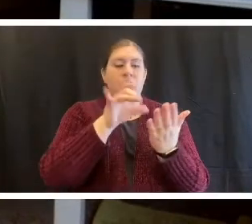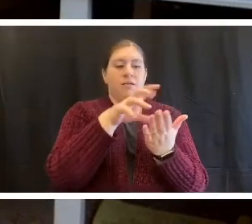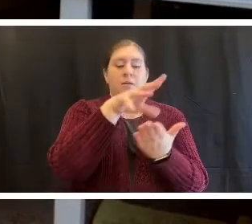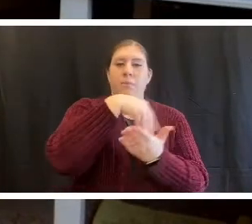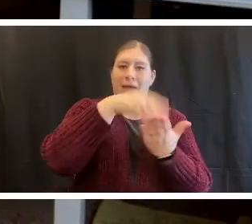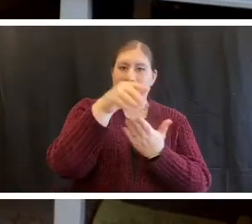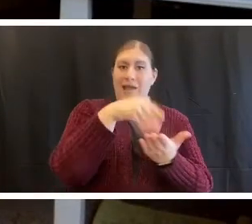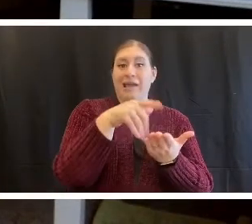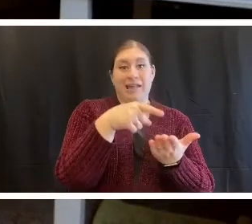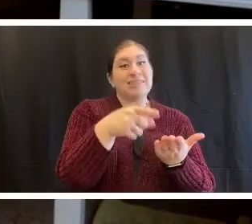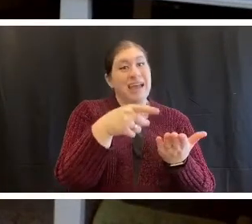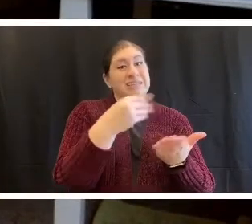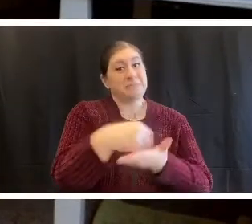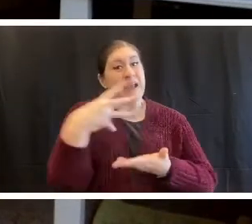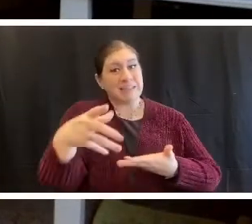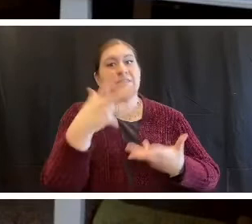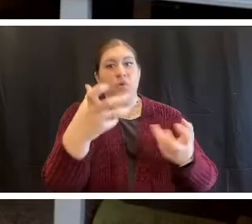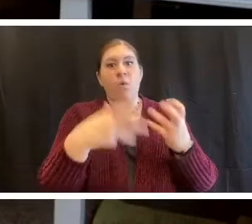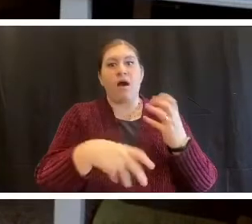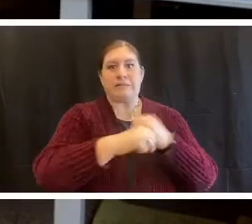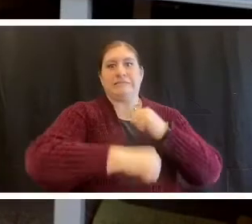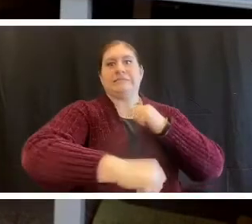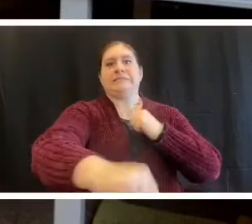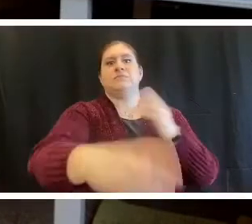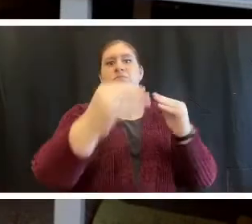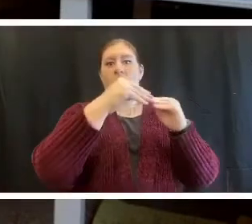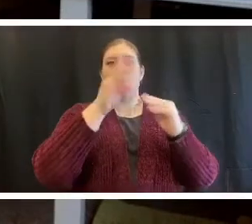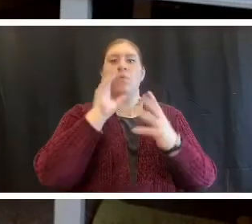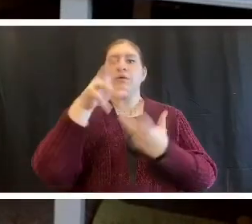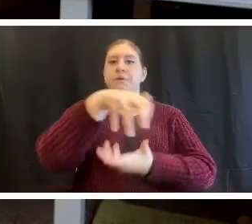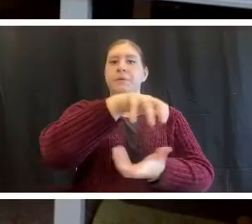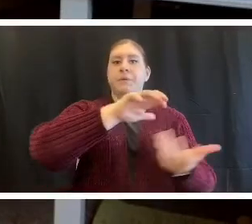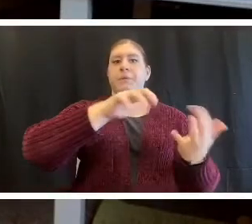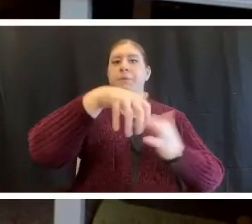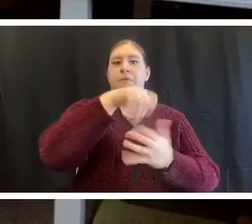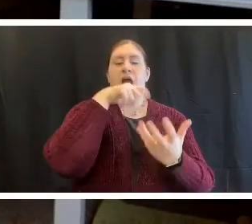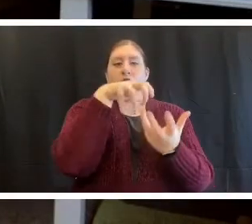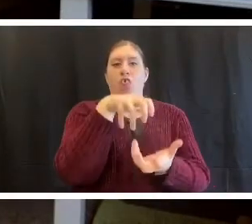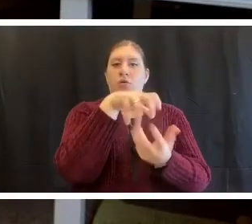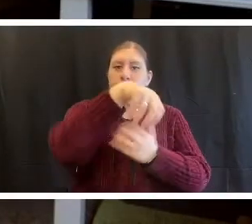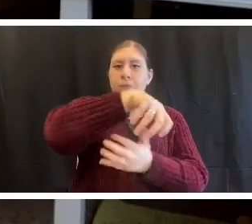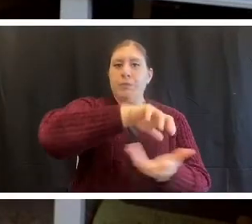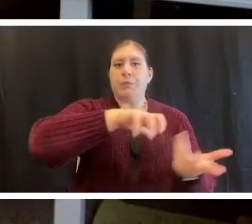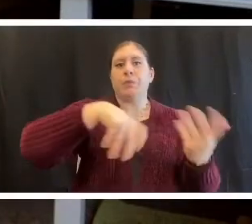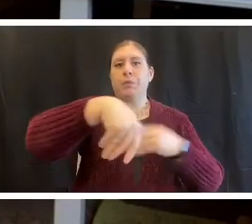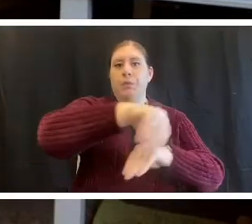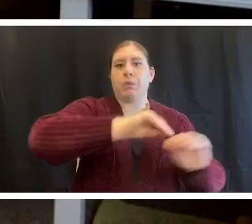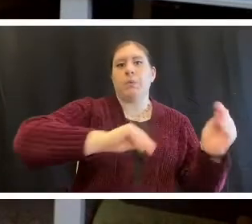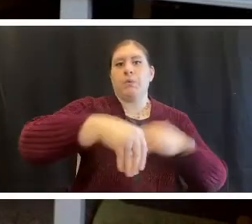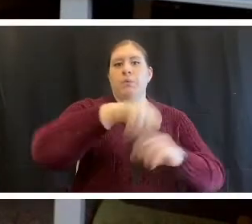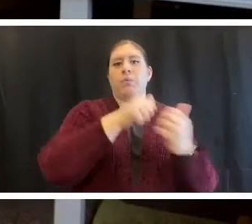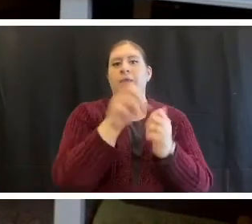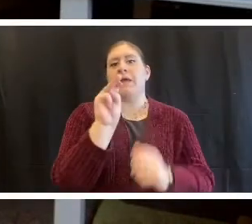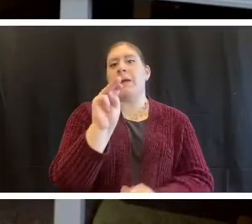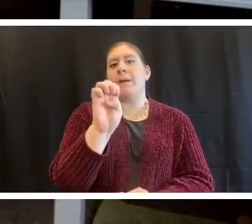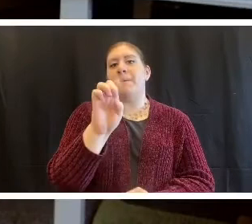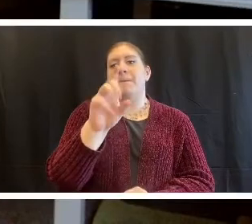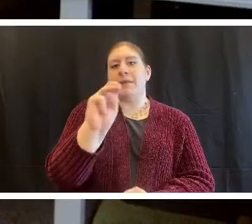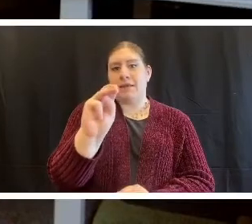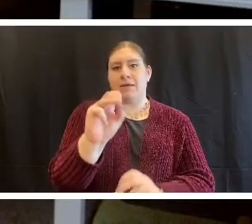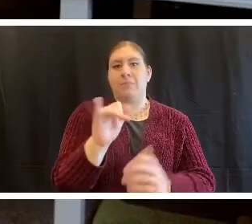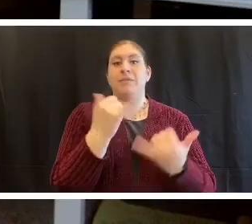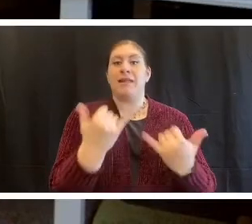Paint is expensive. Mm-hmm. And so you get a lot more distance out of a tube of paint with medium. Got It it. also gives